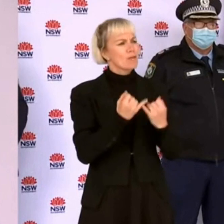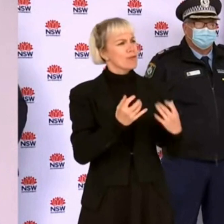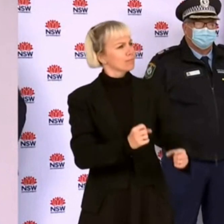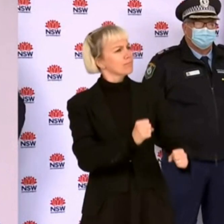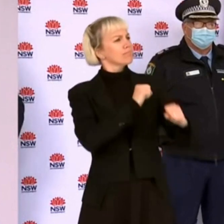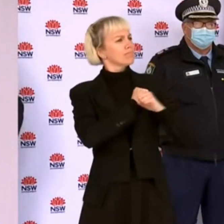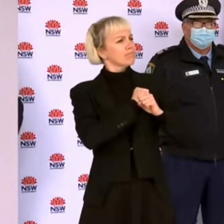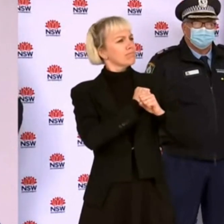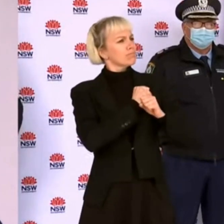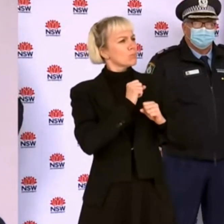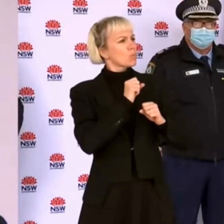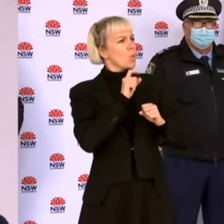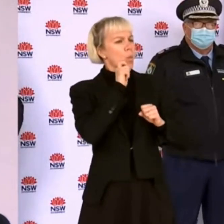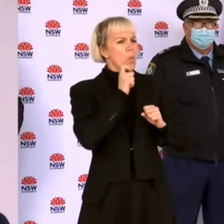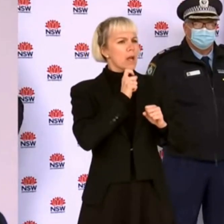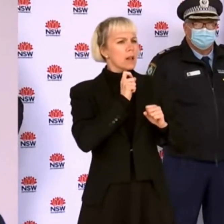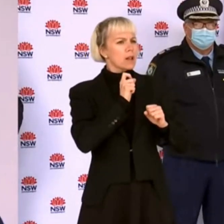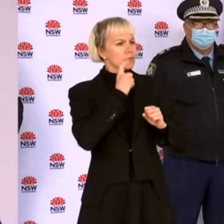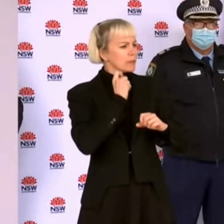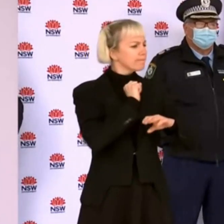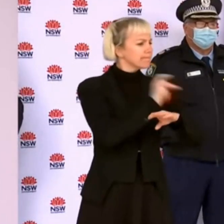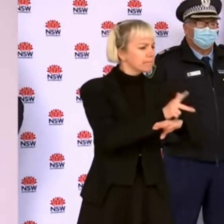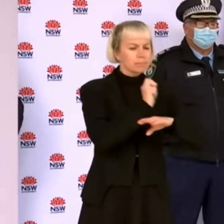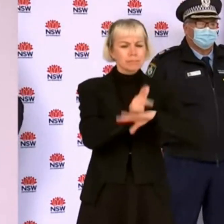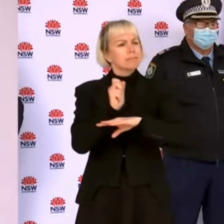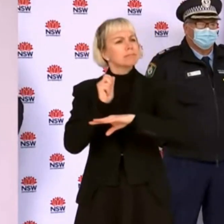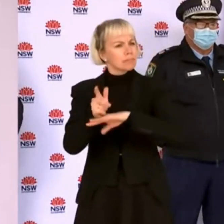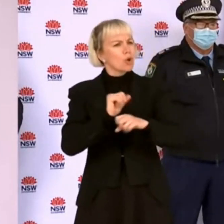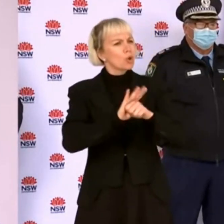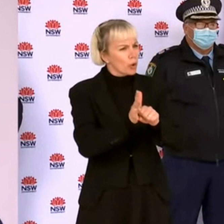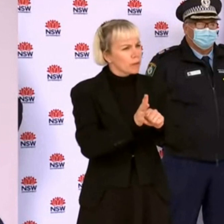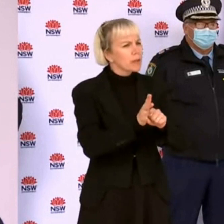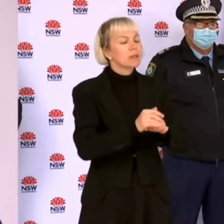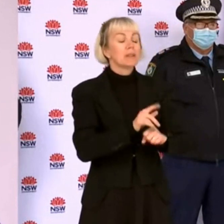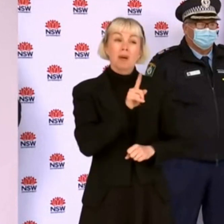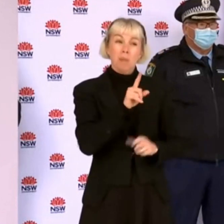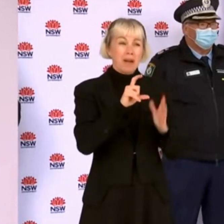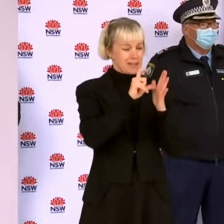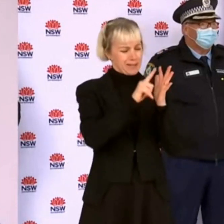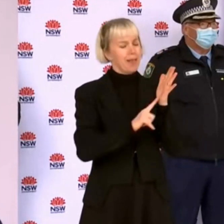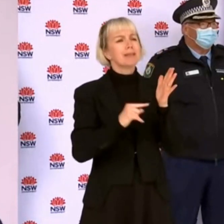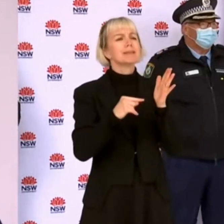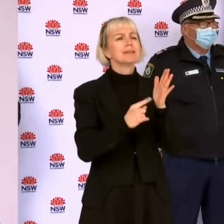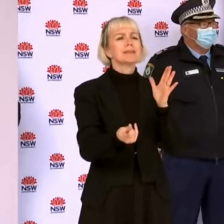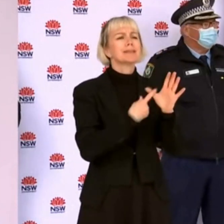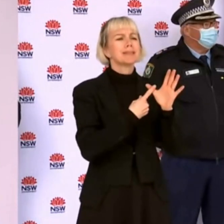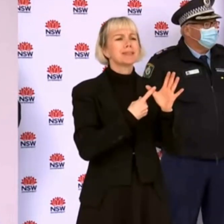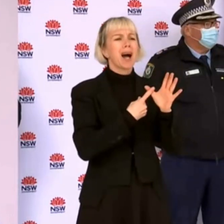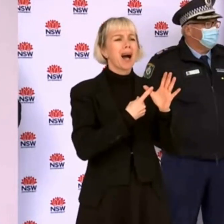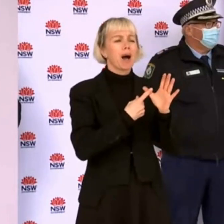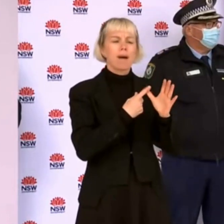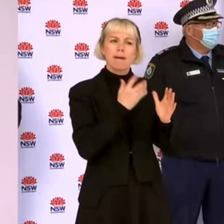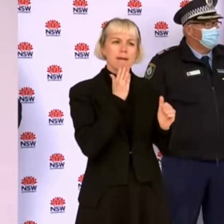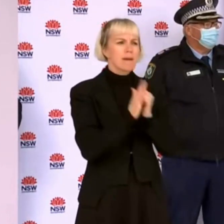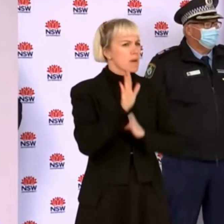attitude to how we deal with COVID-19, but we have to accept that Delta is very different to anything we have seen